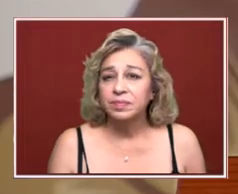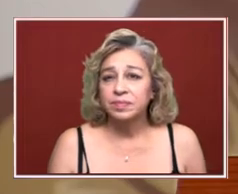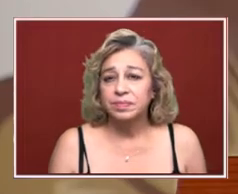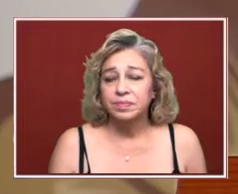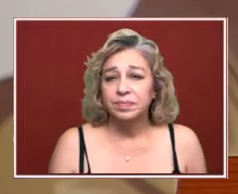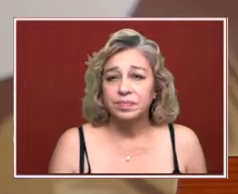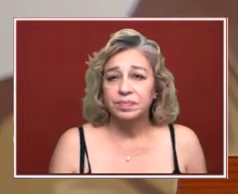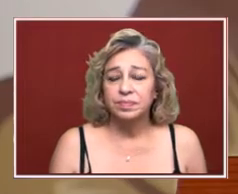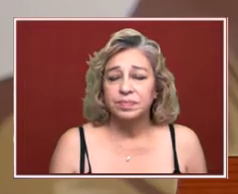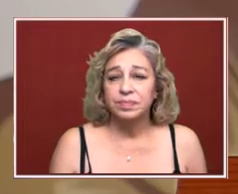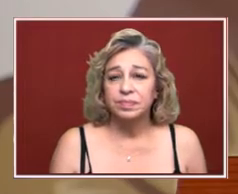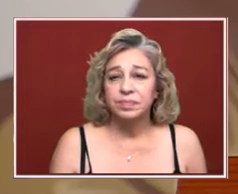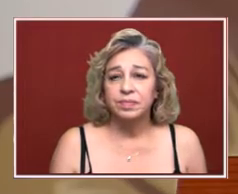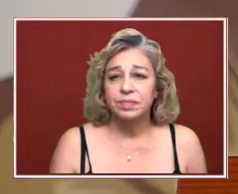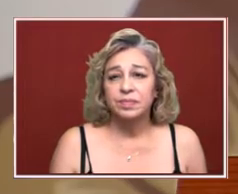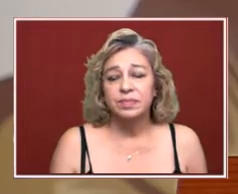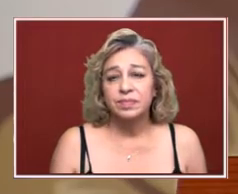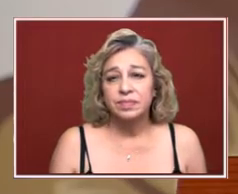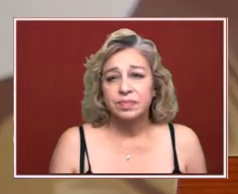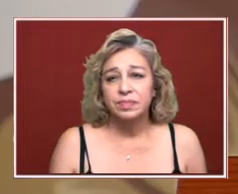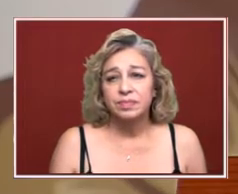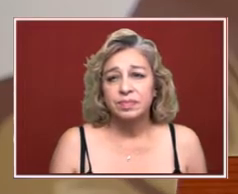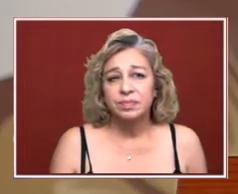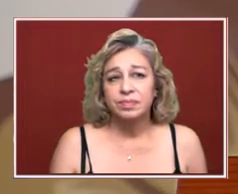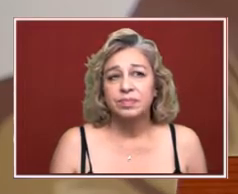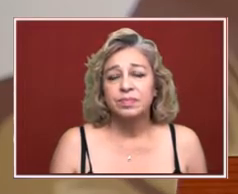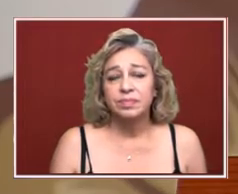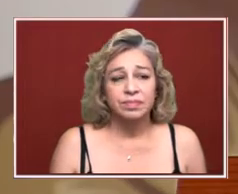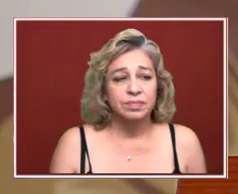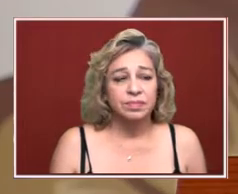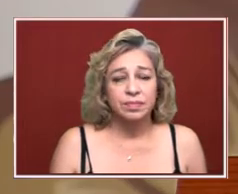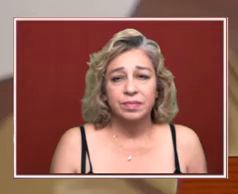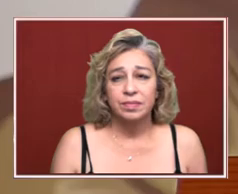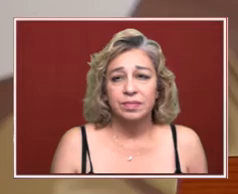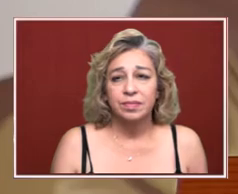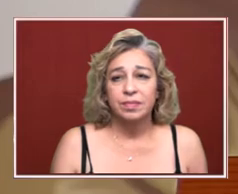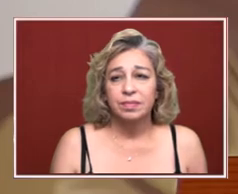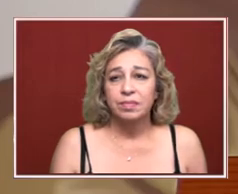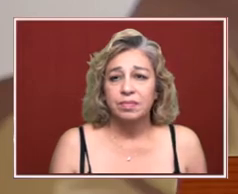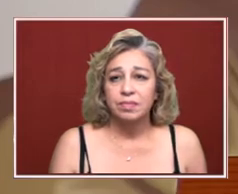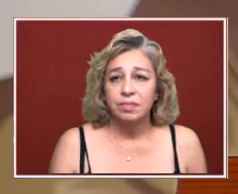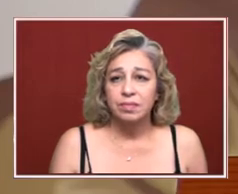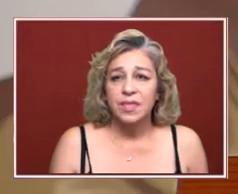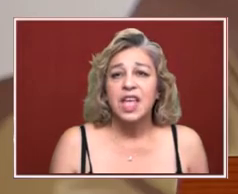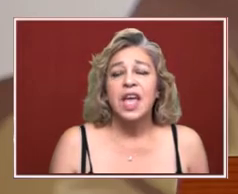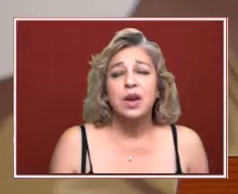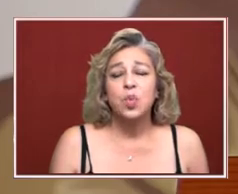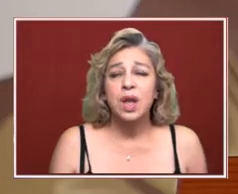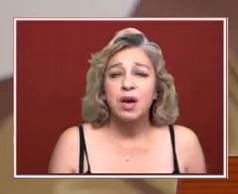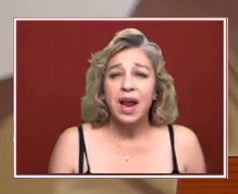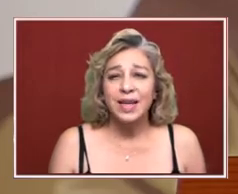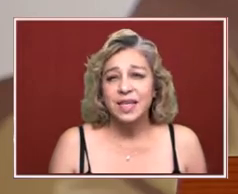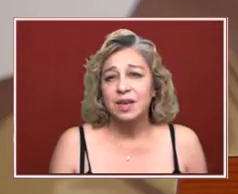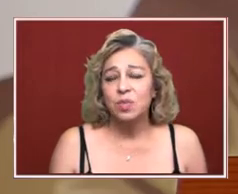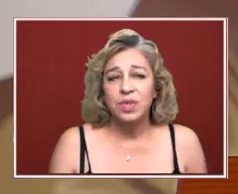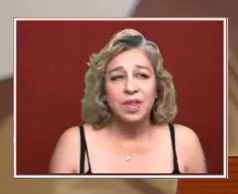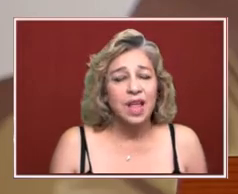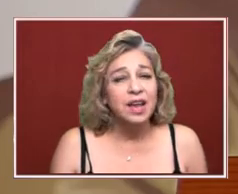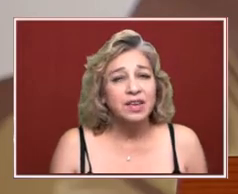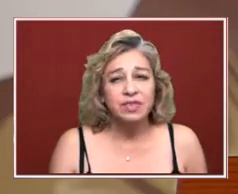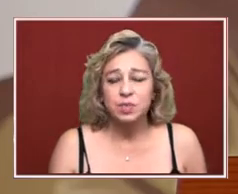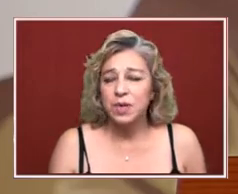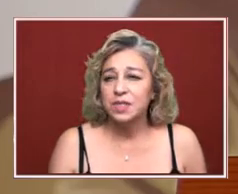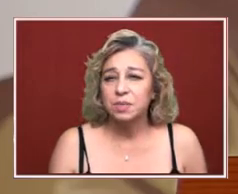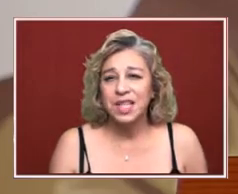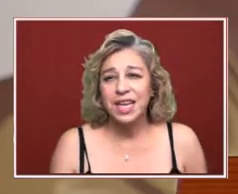se está actuando con mucha responsabilidad, de manera estricta. And we are acting with a